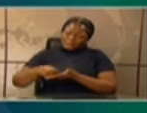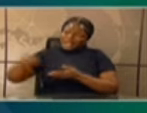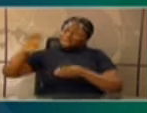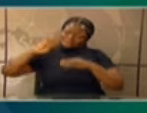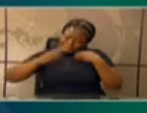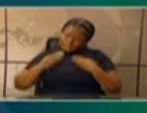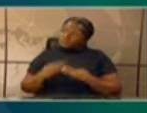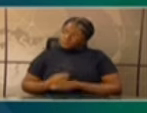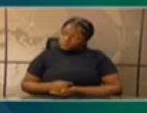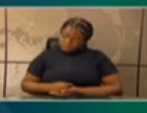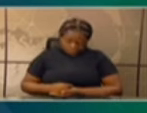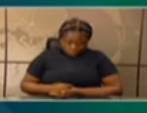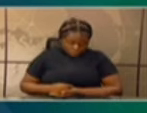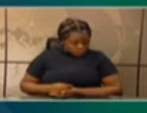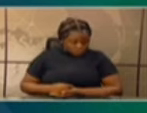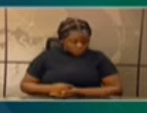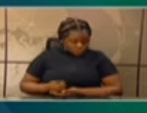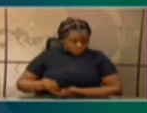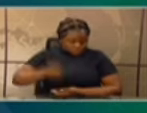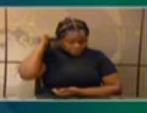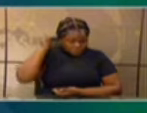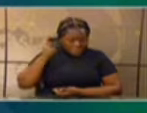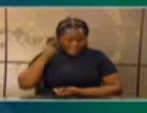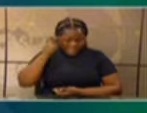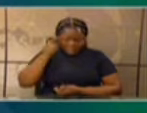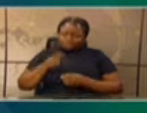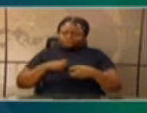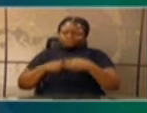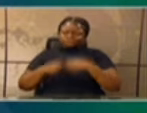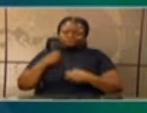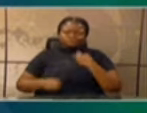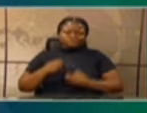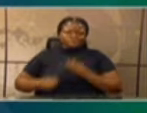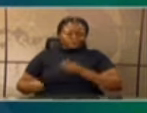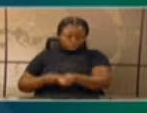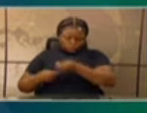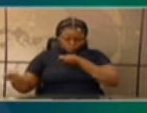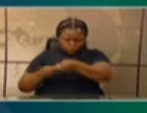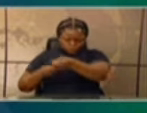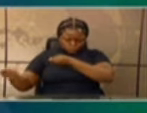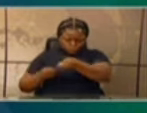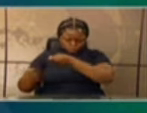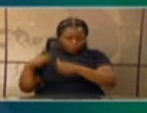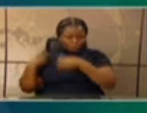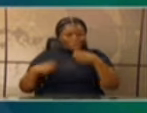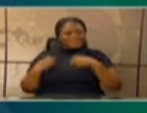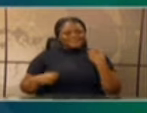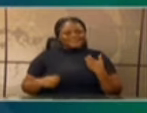yeah, director of finance, no, I'm on the nickel. And I've told you, and rap.